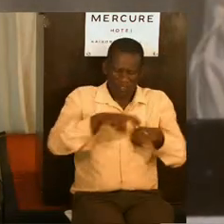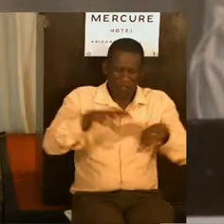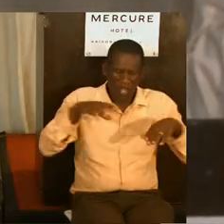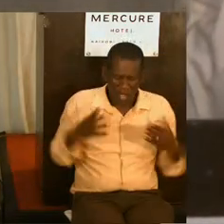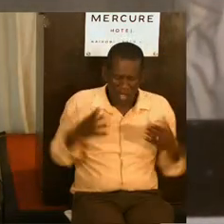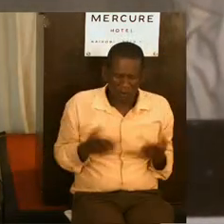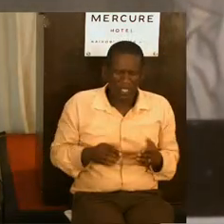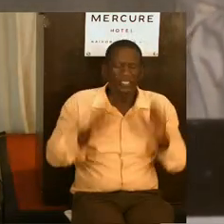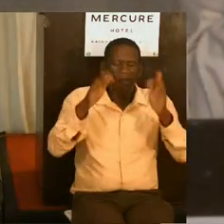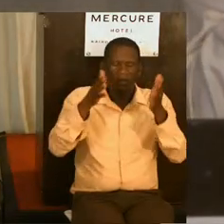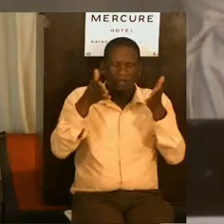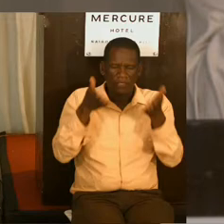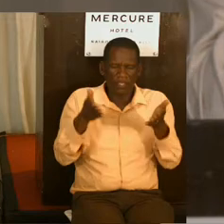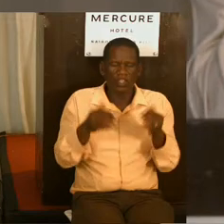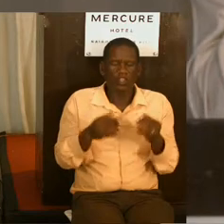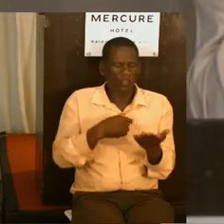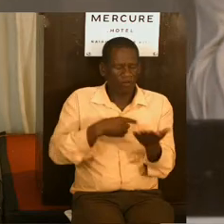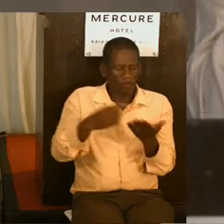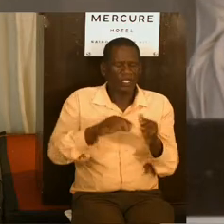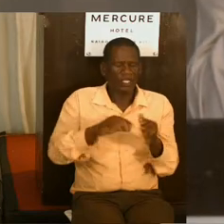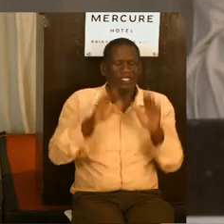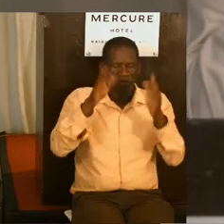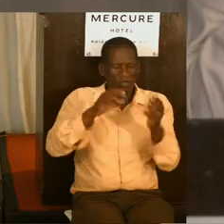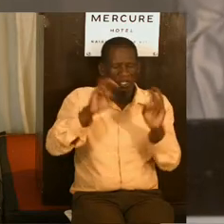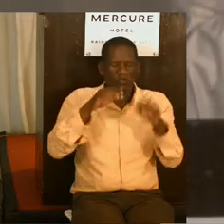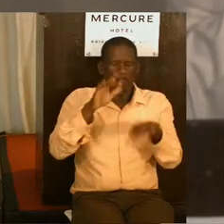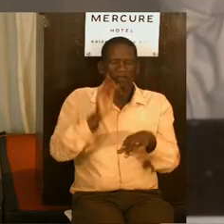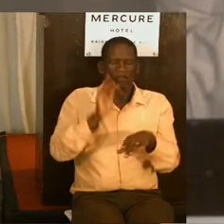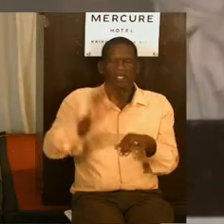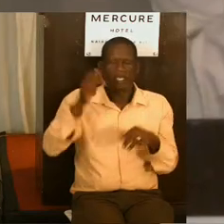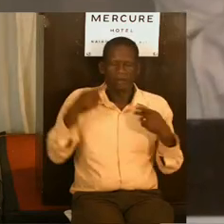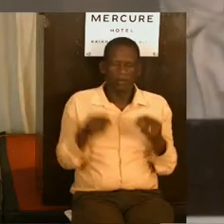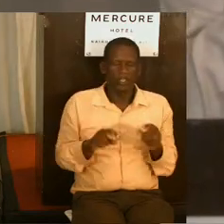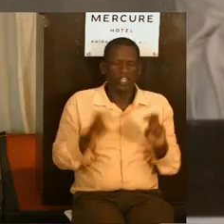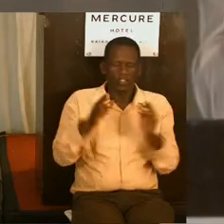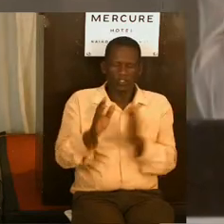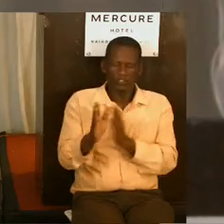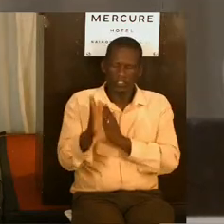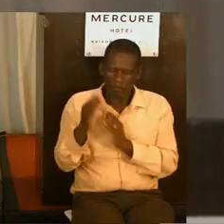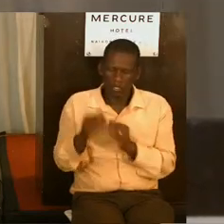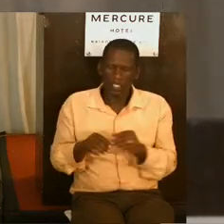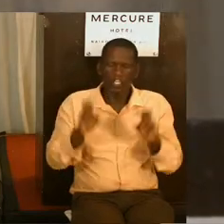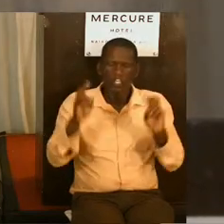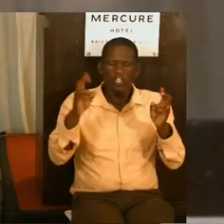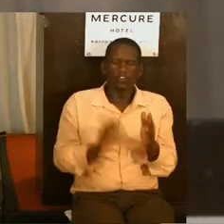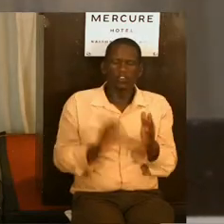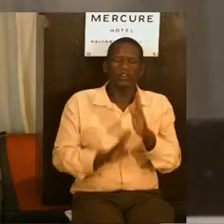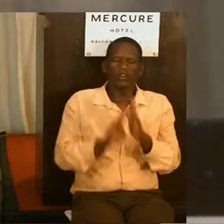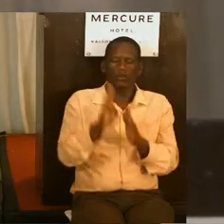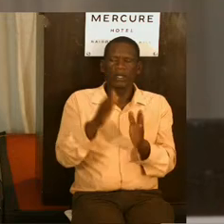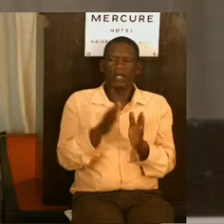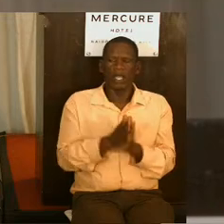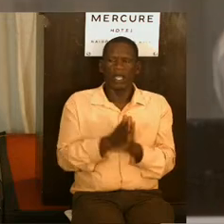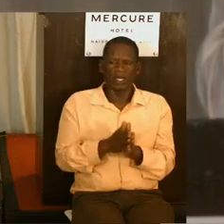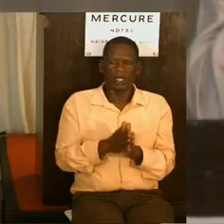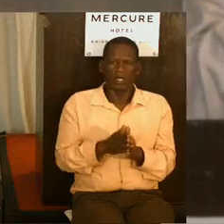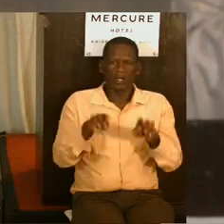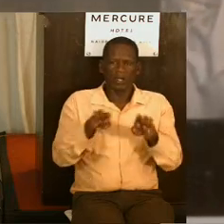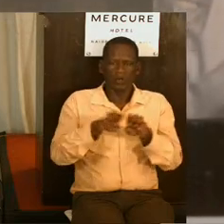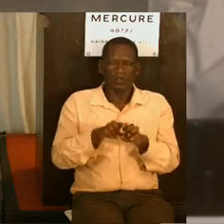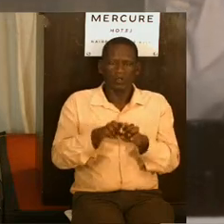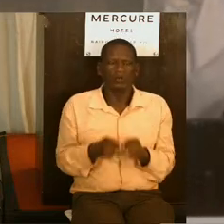that you need to discuss fundamental issues that affect Kenyans in matter Security in matters development and